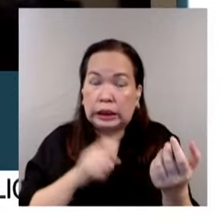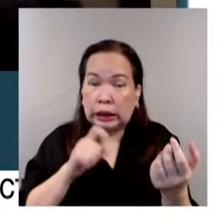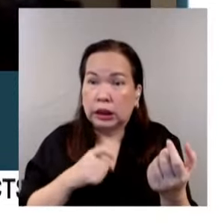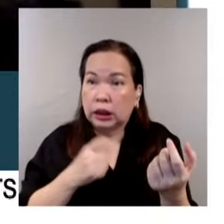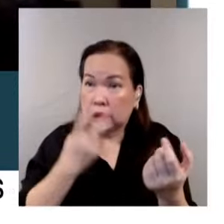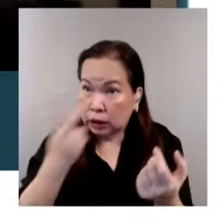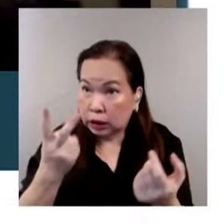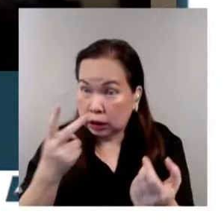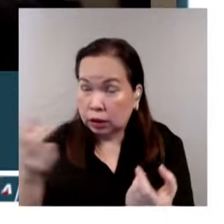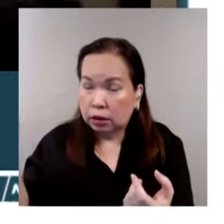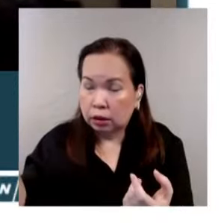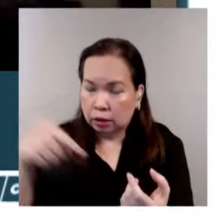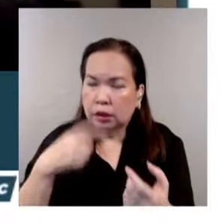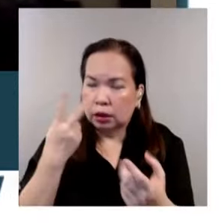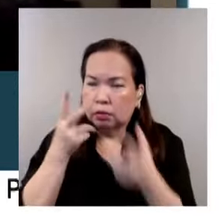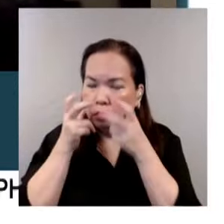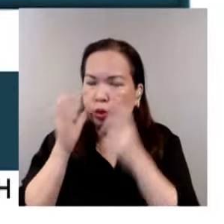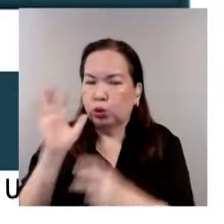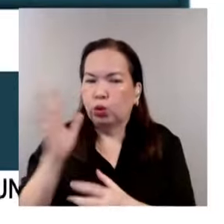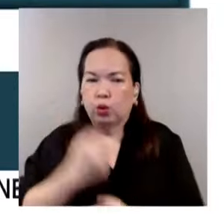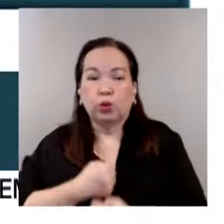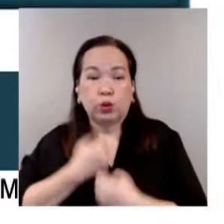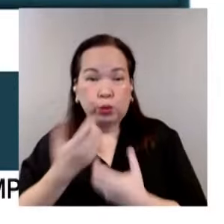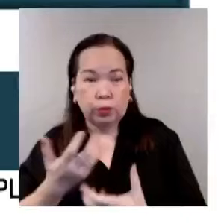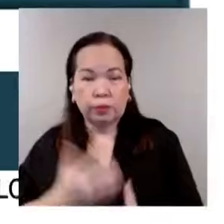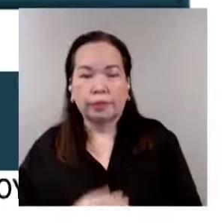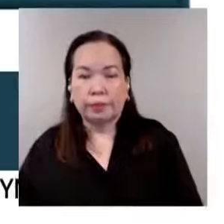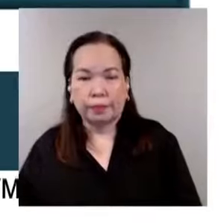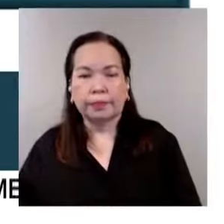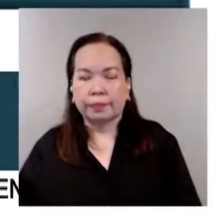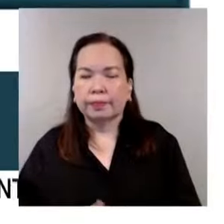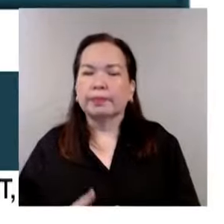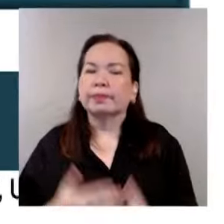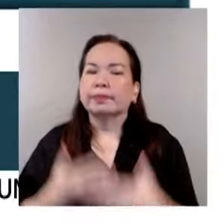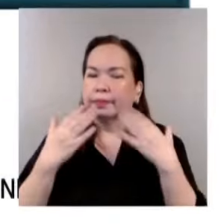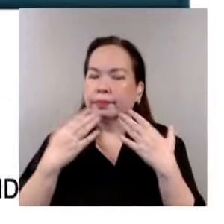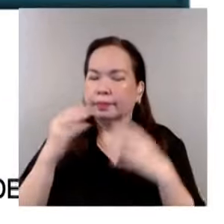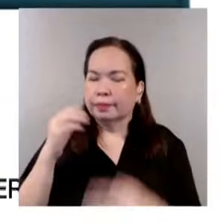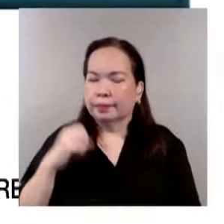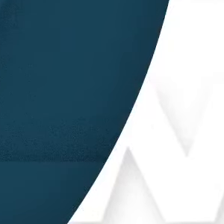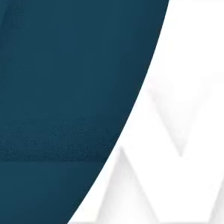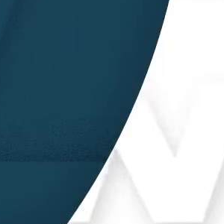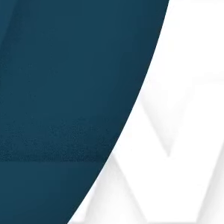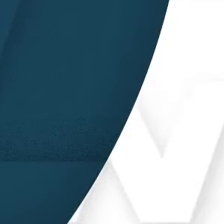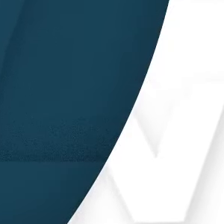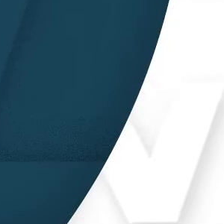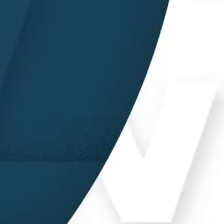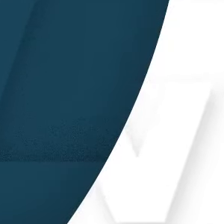That's all, Stanley. Thank you. All right. Thank you so much, Senator J.V. Ejercito. Thank you. Thank you.